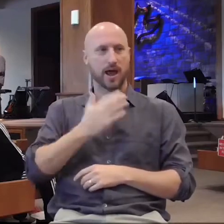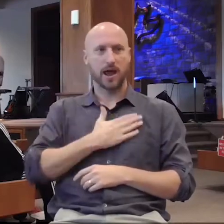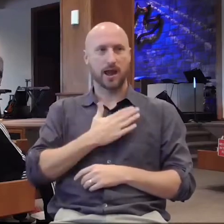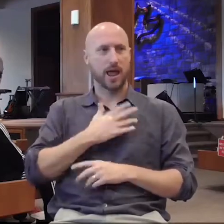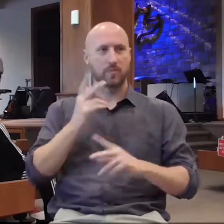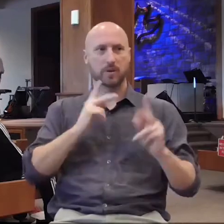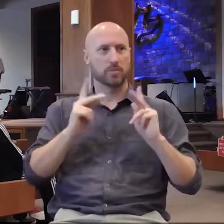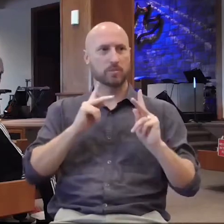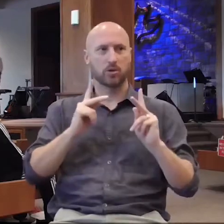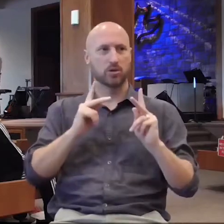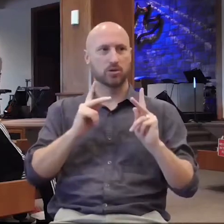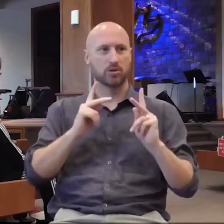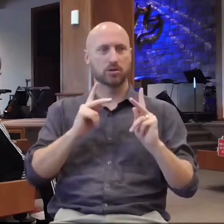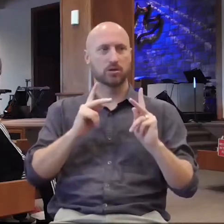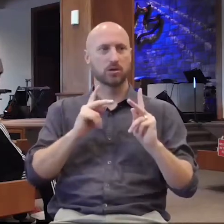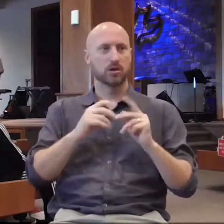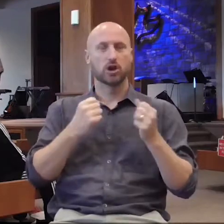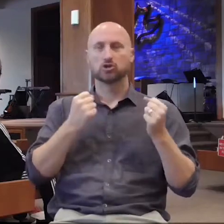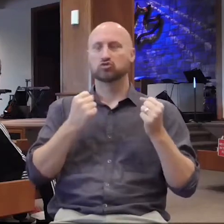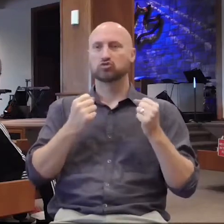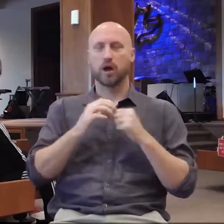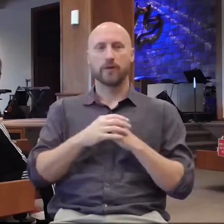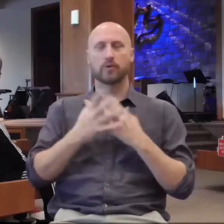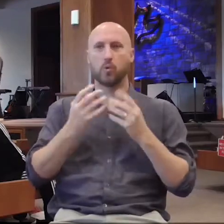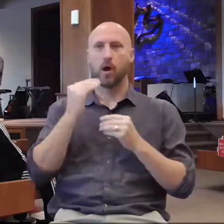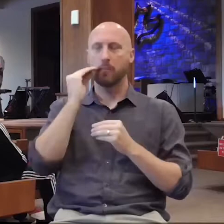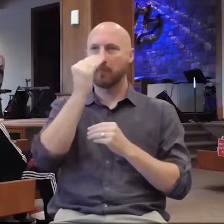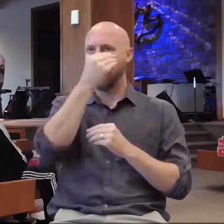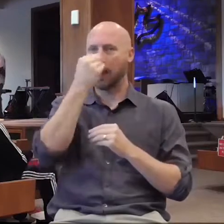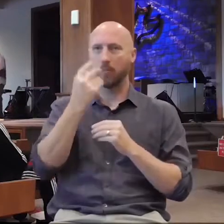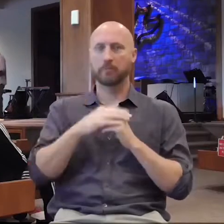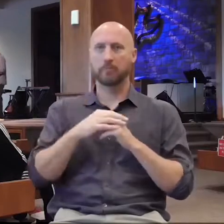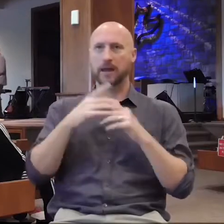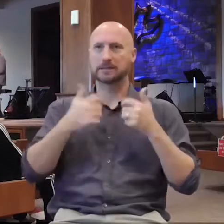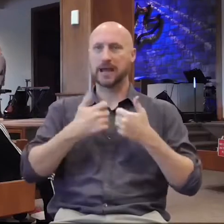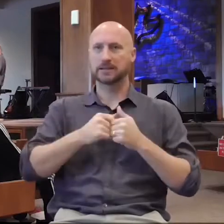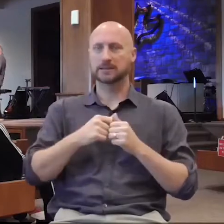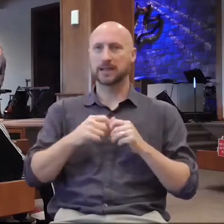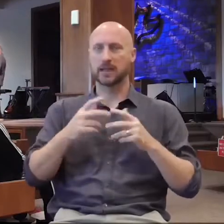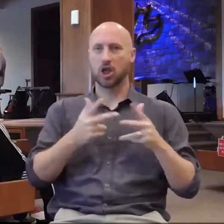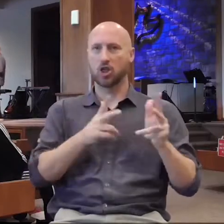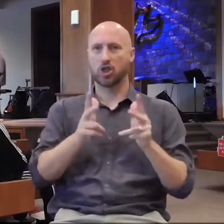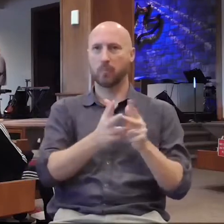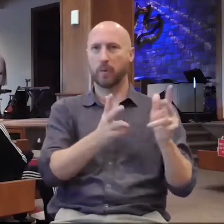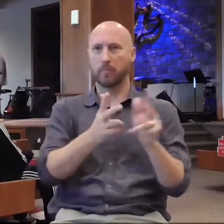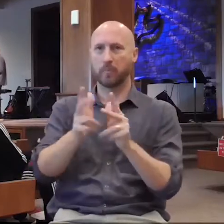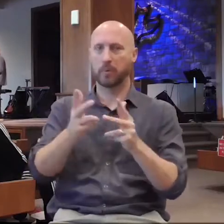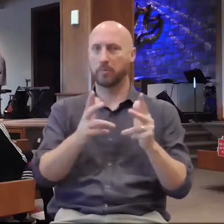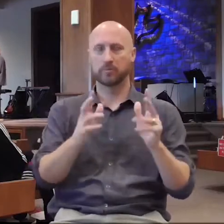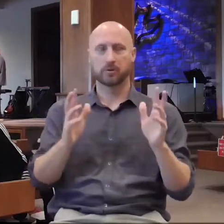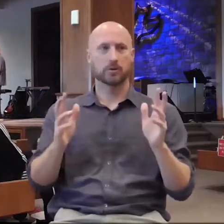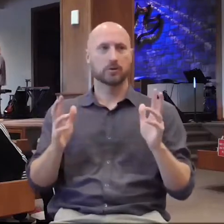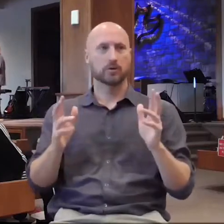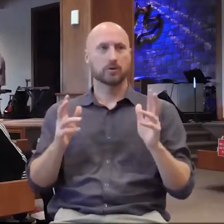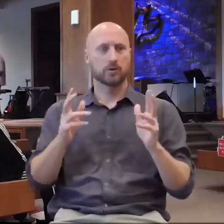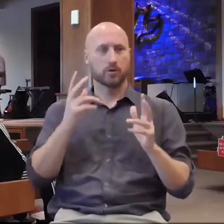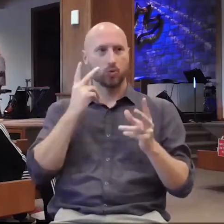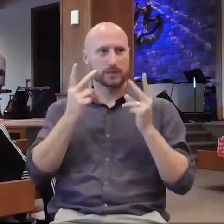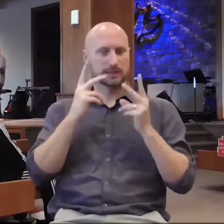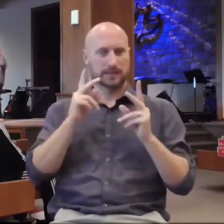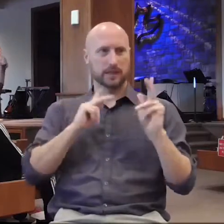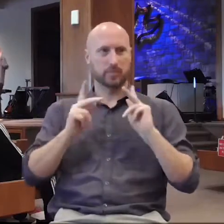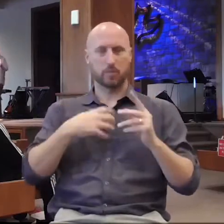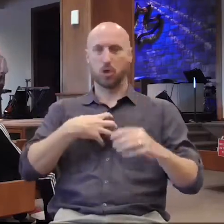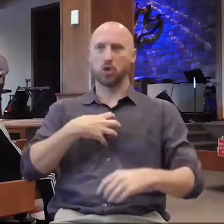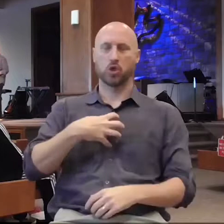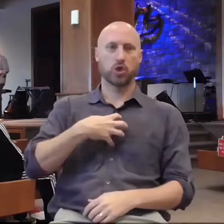their coffee, trying to put on their makeup, texting, bumping into people. You know, we see our equals. We're surrounded with them. They're gripey, they're